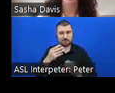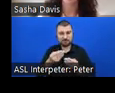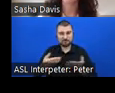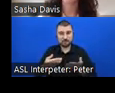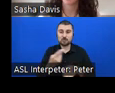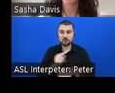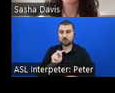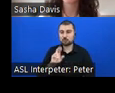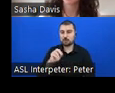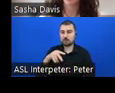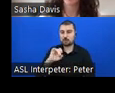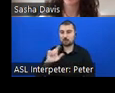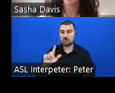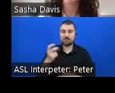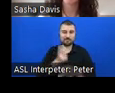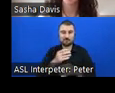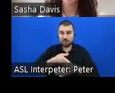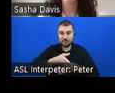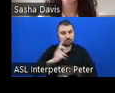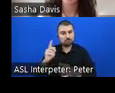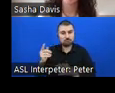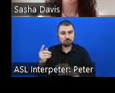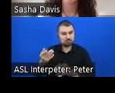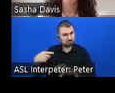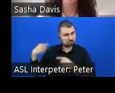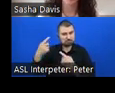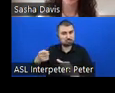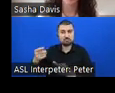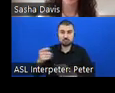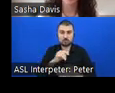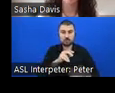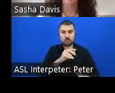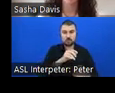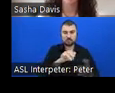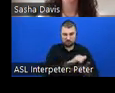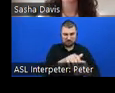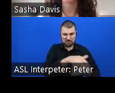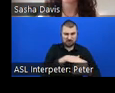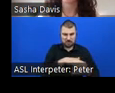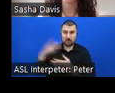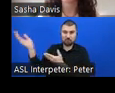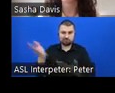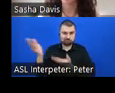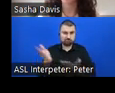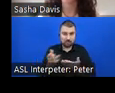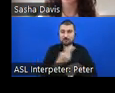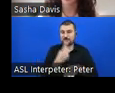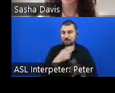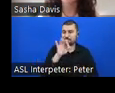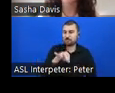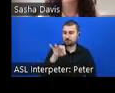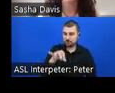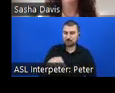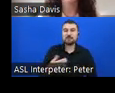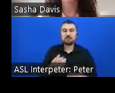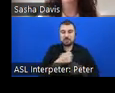tropical hardwoods that had traditionally been brought in to the New York area and been used by furniture makers as opposed to fine